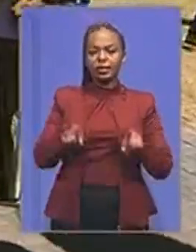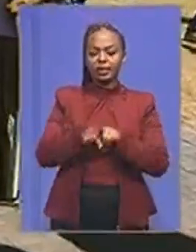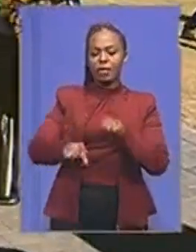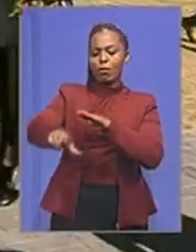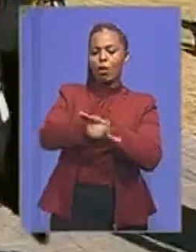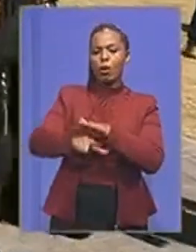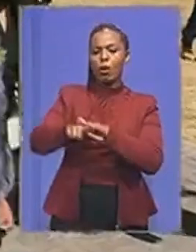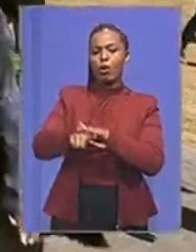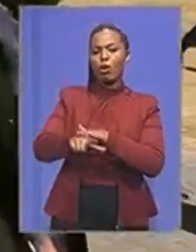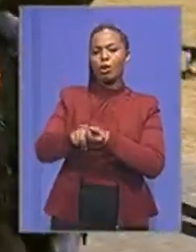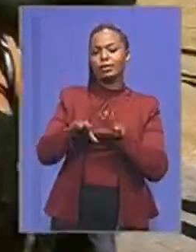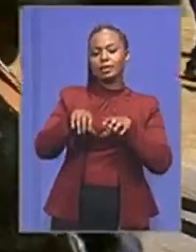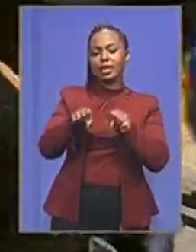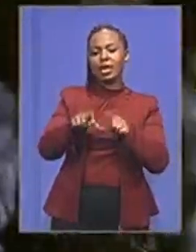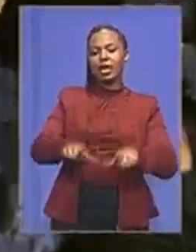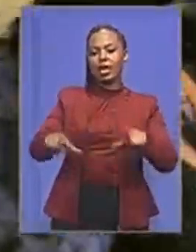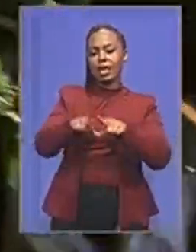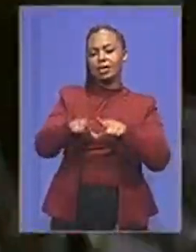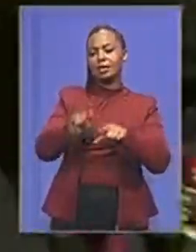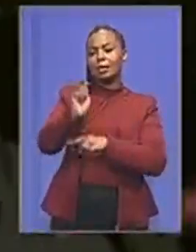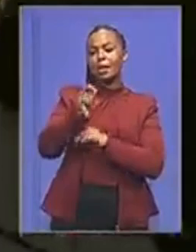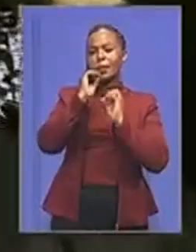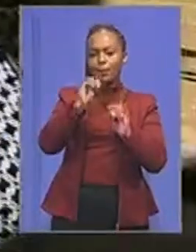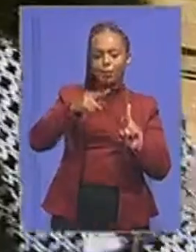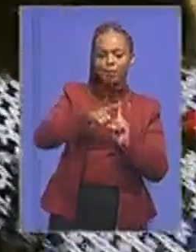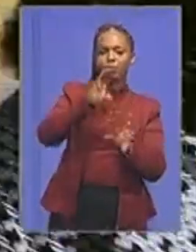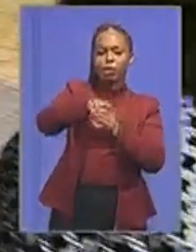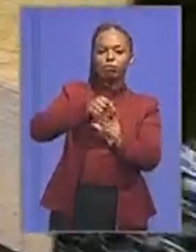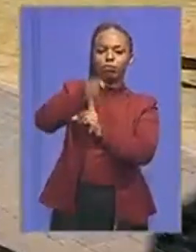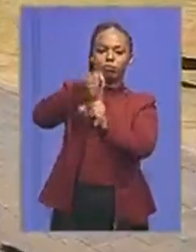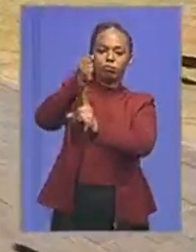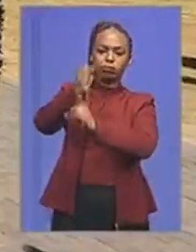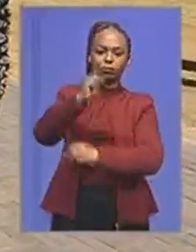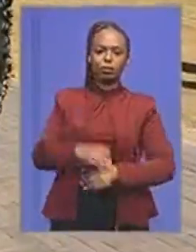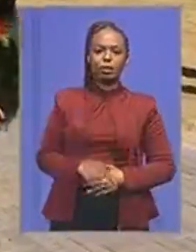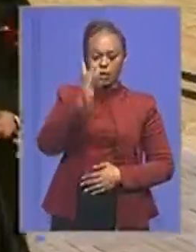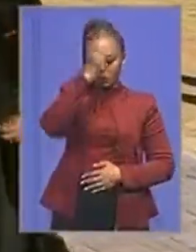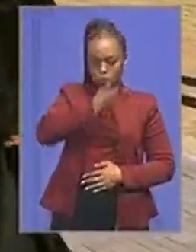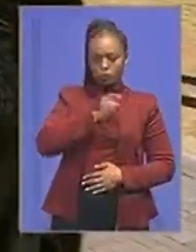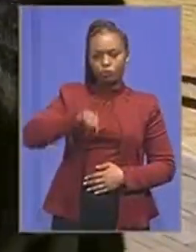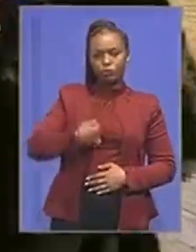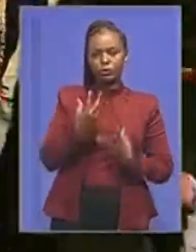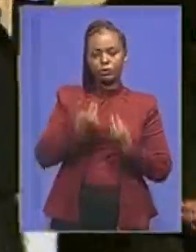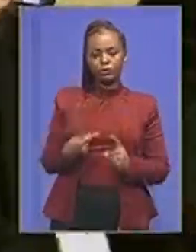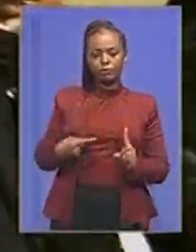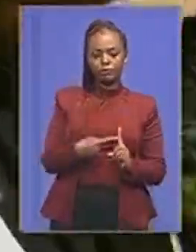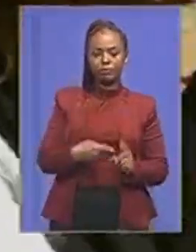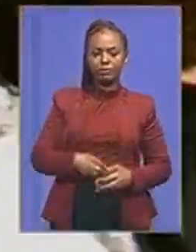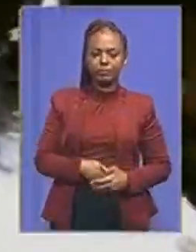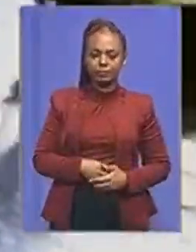ga tuelo. O tlogela mohumagadi wa gagwe le barwedi ba le babedi. Molemo one motho wa SABC News.